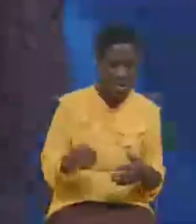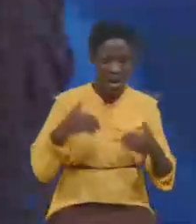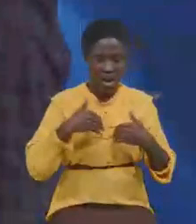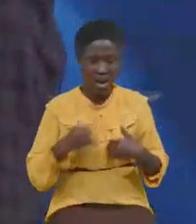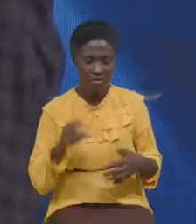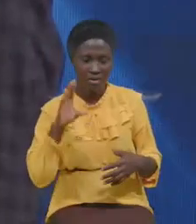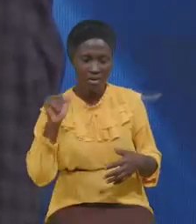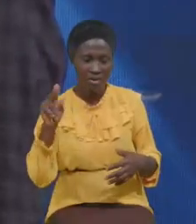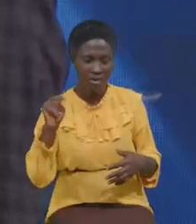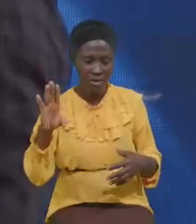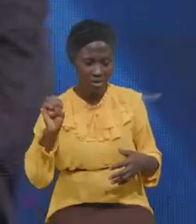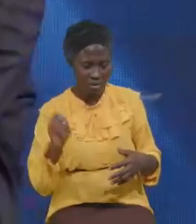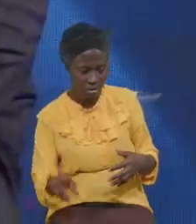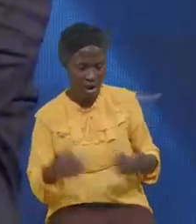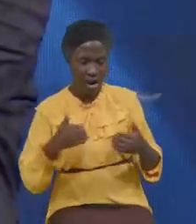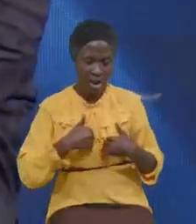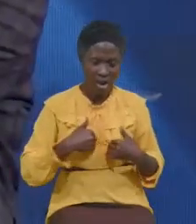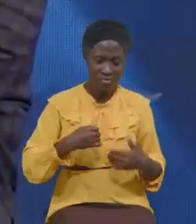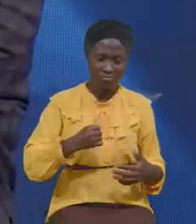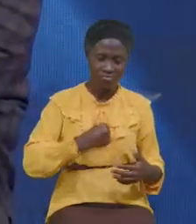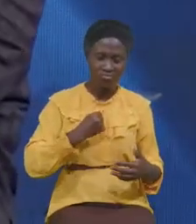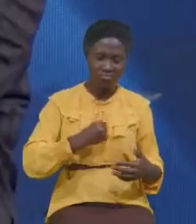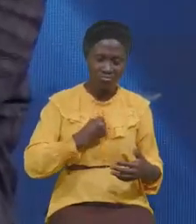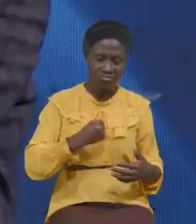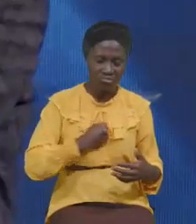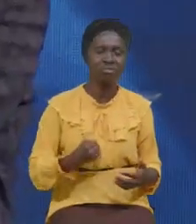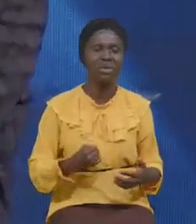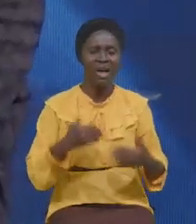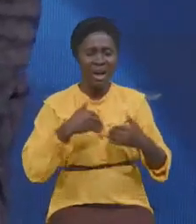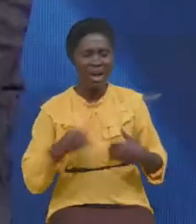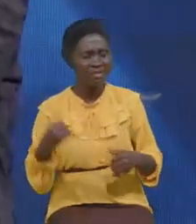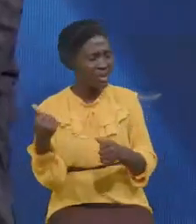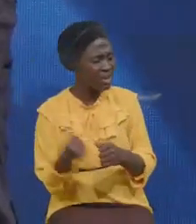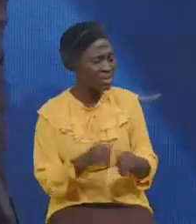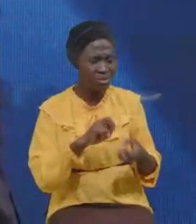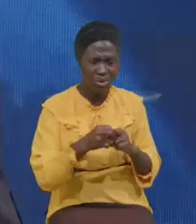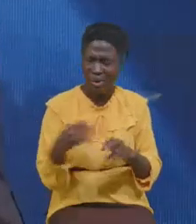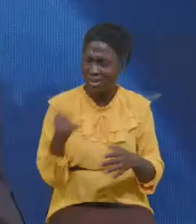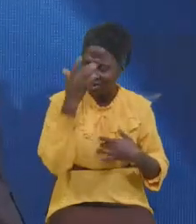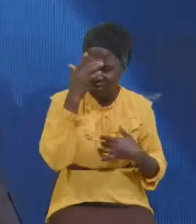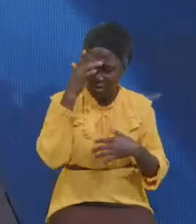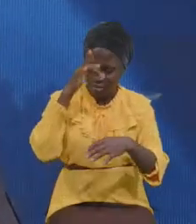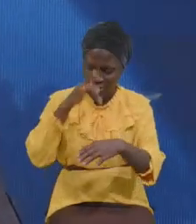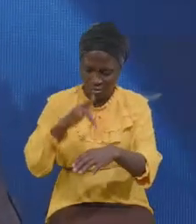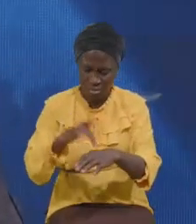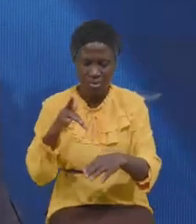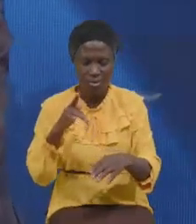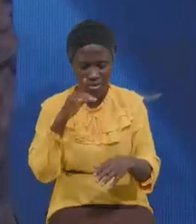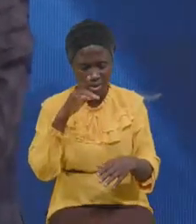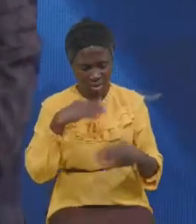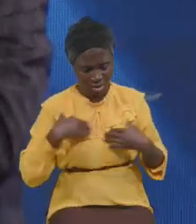having tuberculosis, having any problem, any disease. Touch,